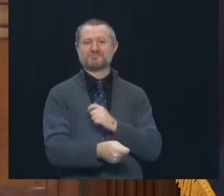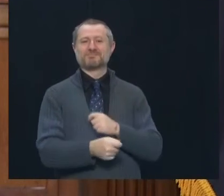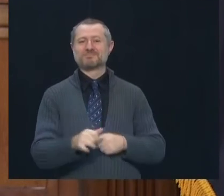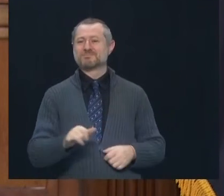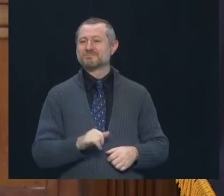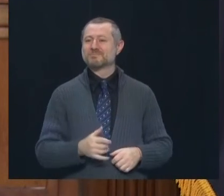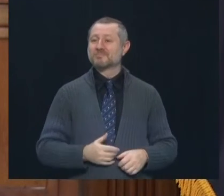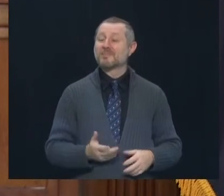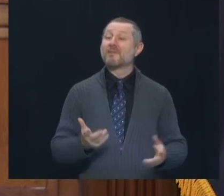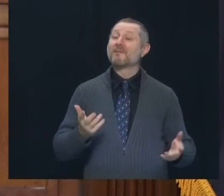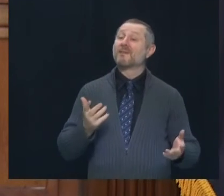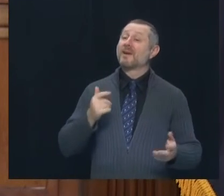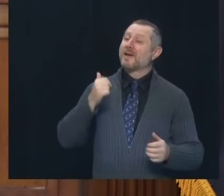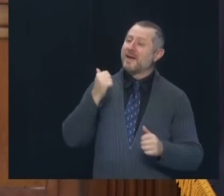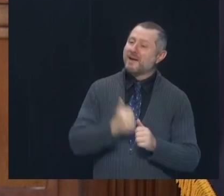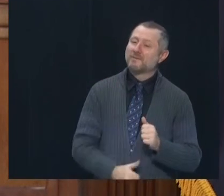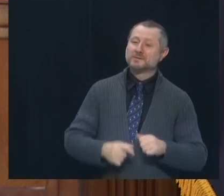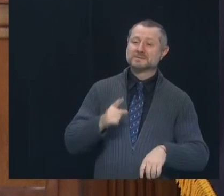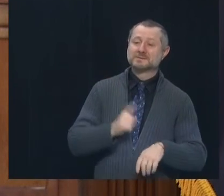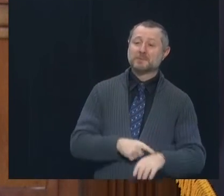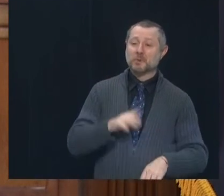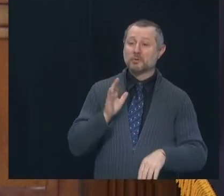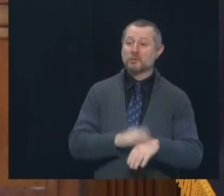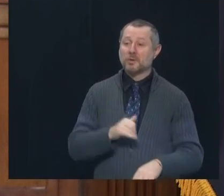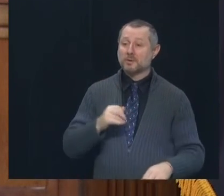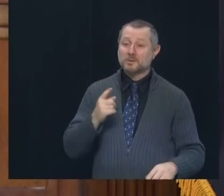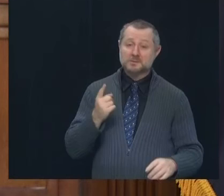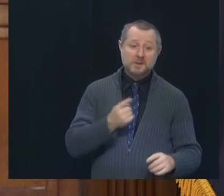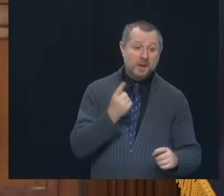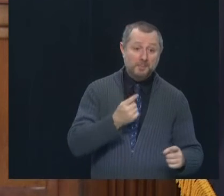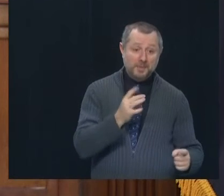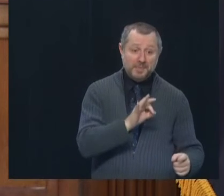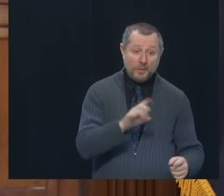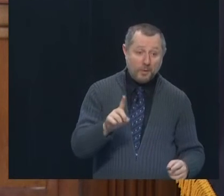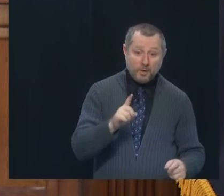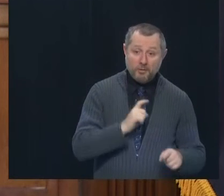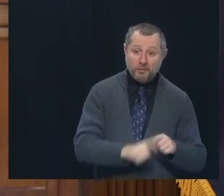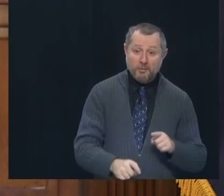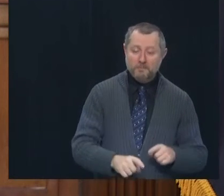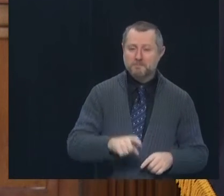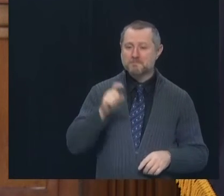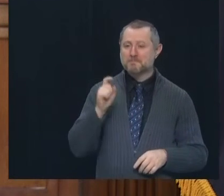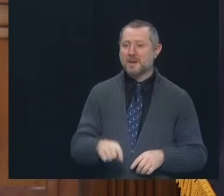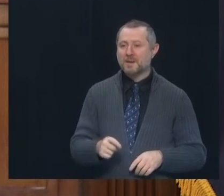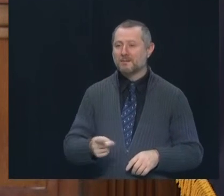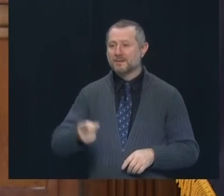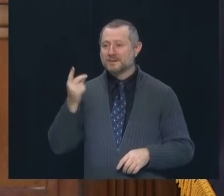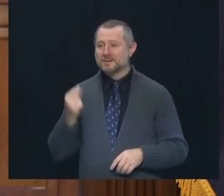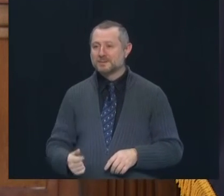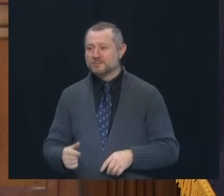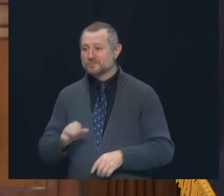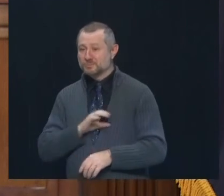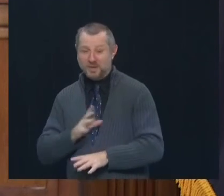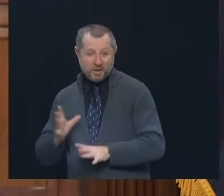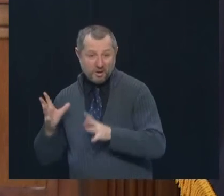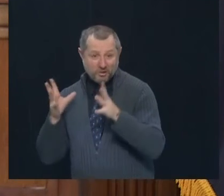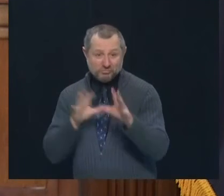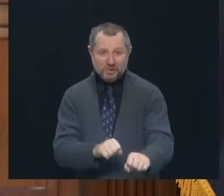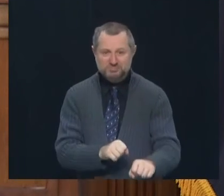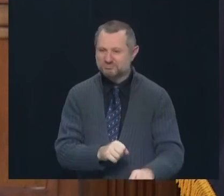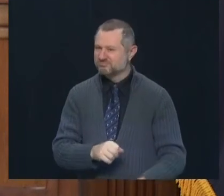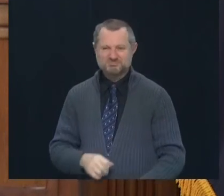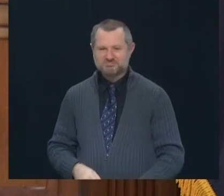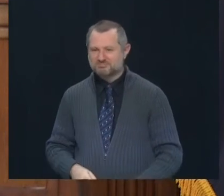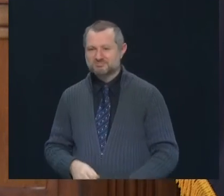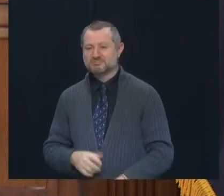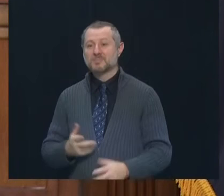call requires an arrest. Not every call requires a police officer with